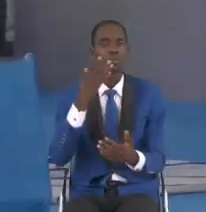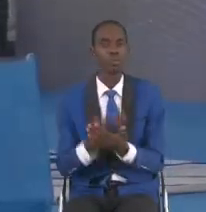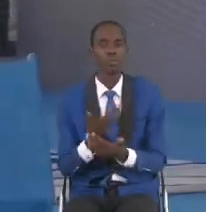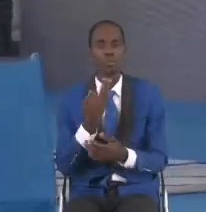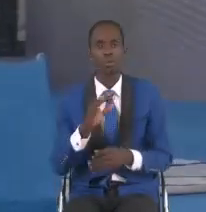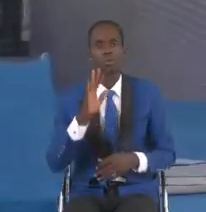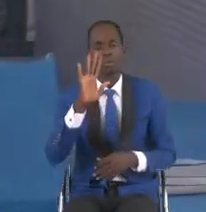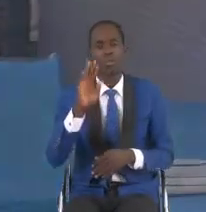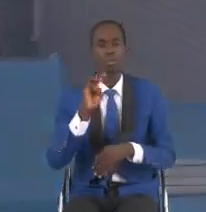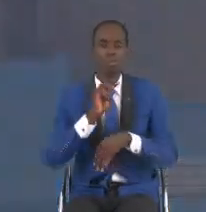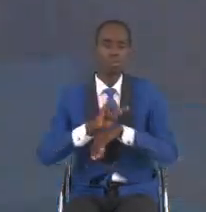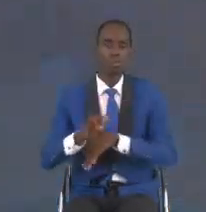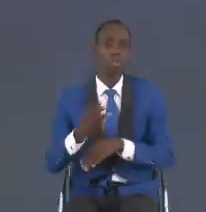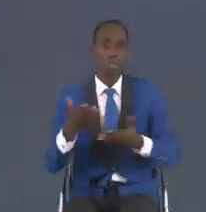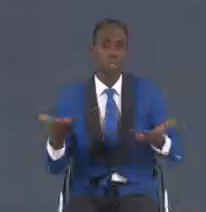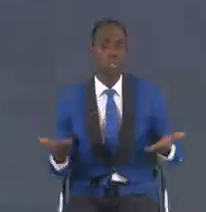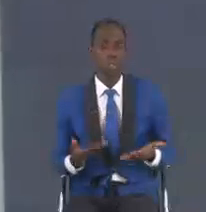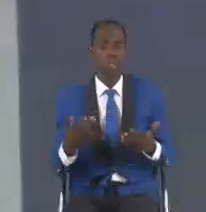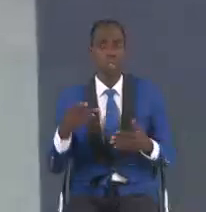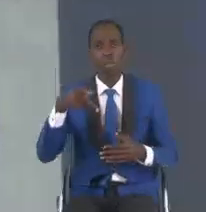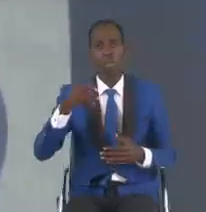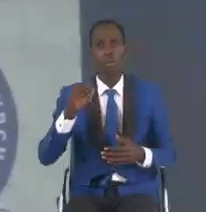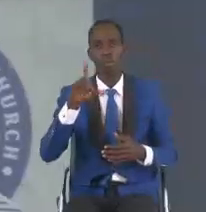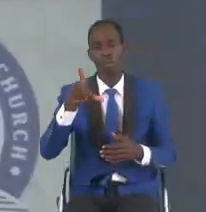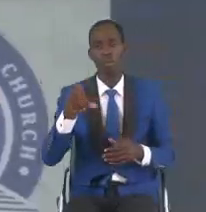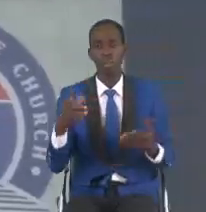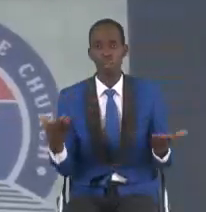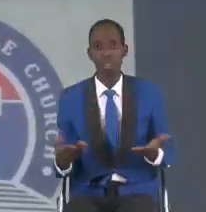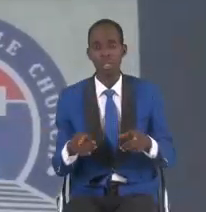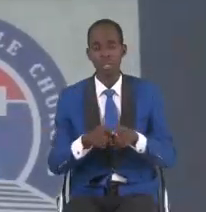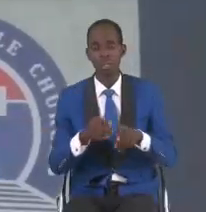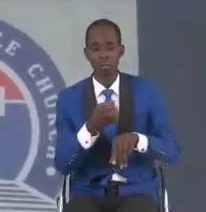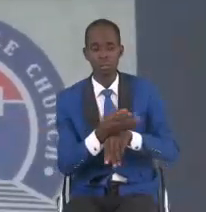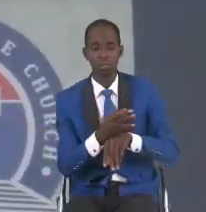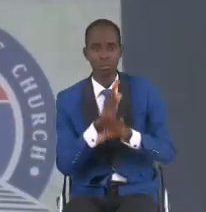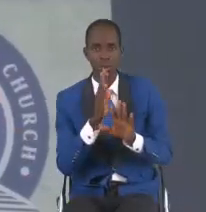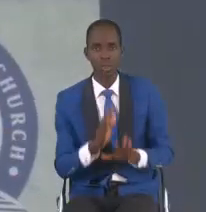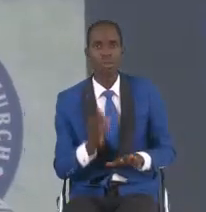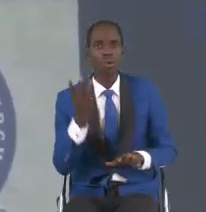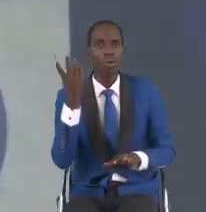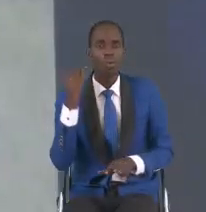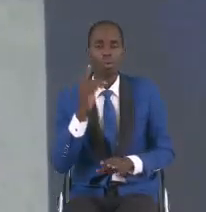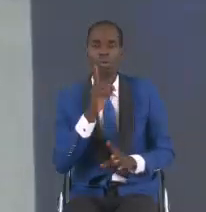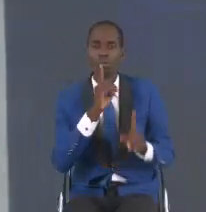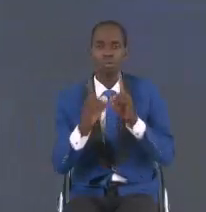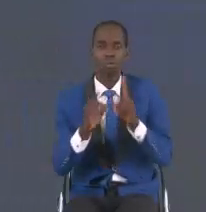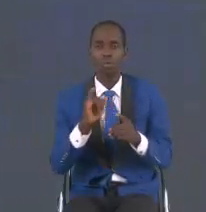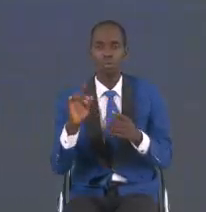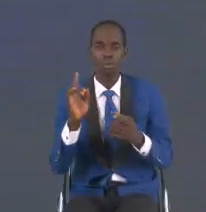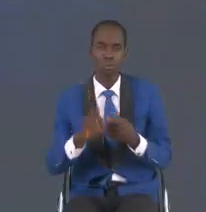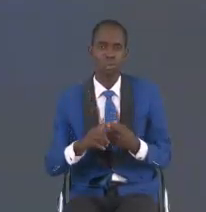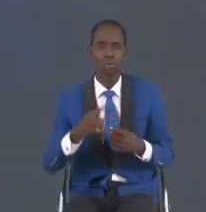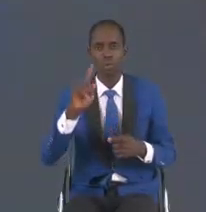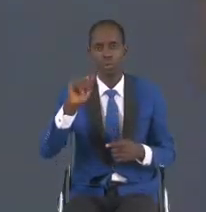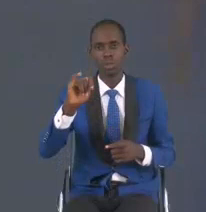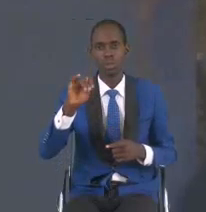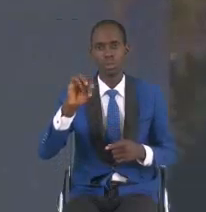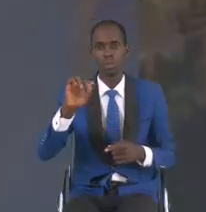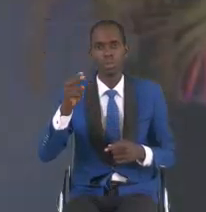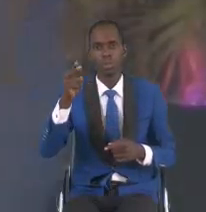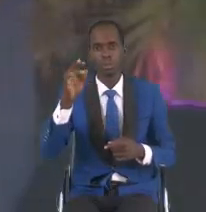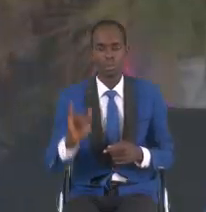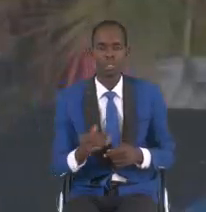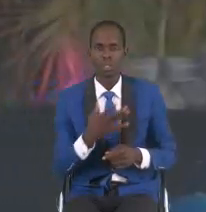the apostle, as a mentor, was talking to Timothy and was saying,